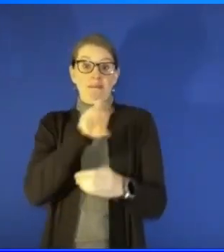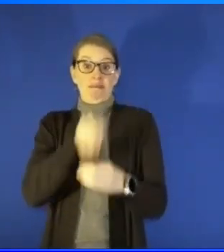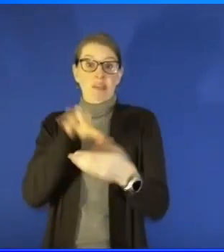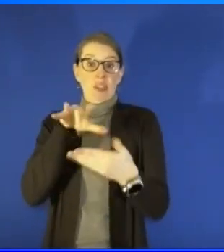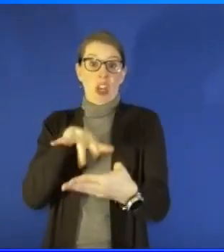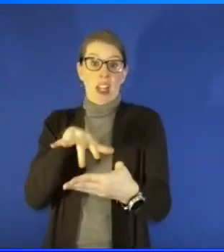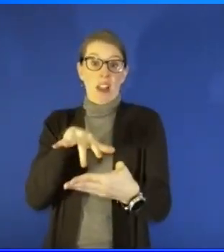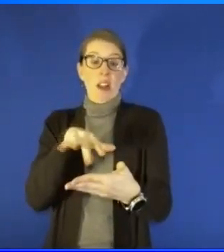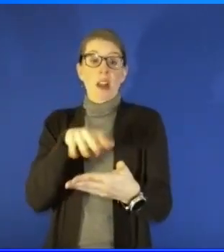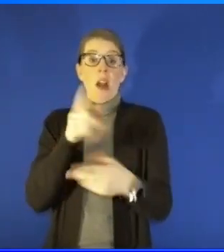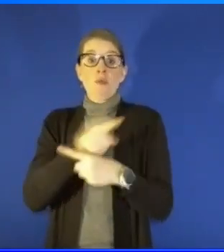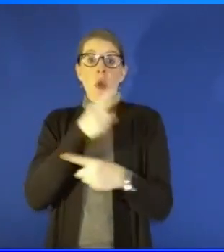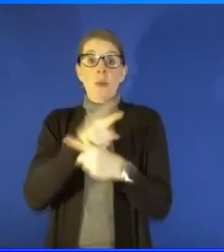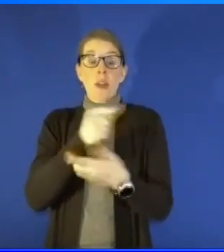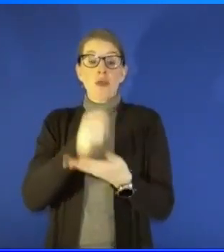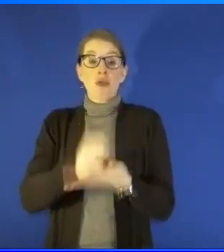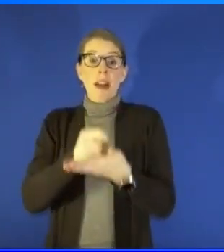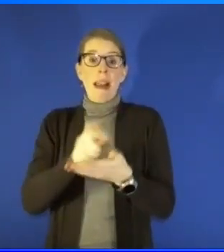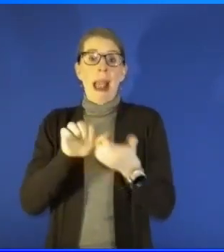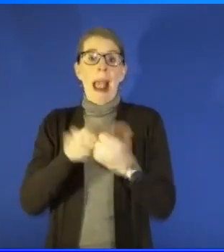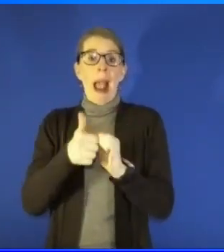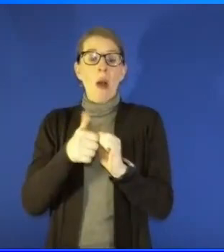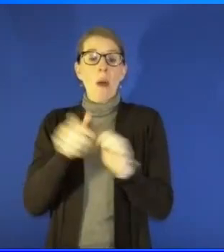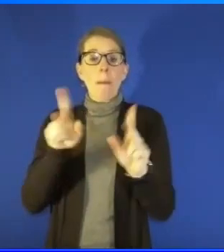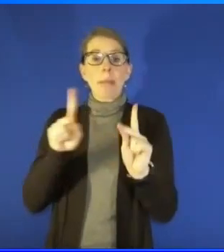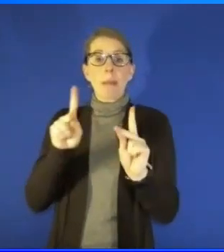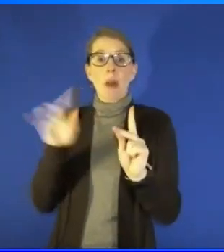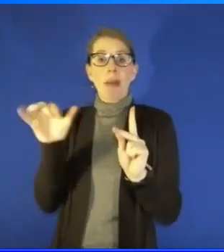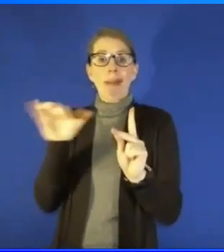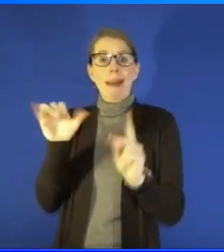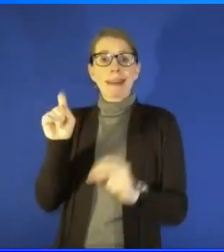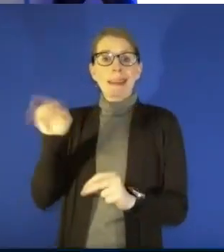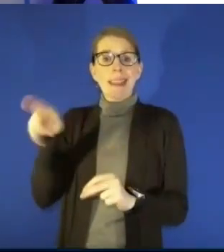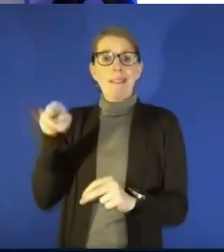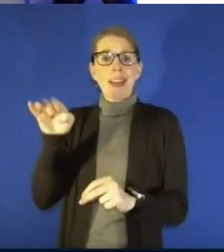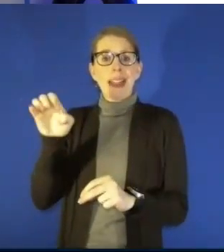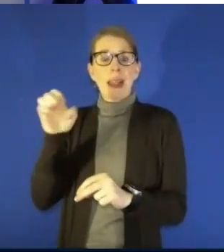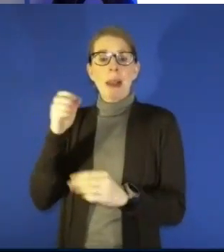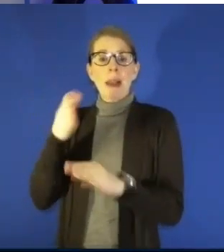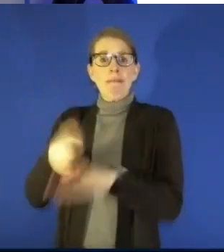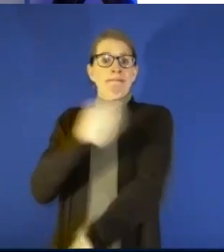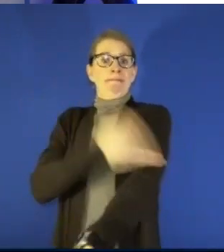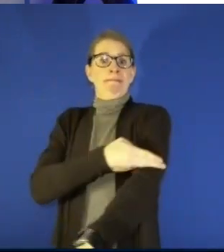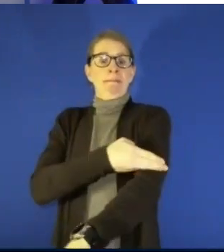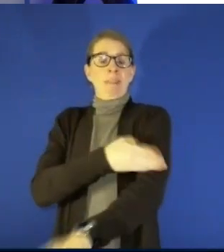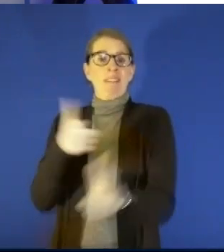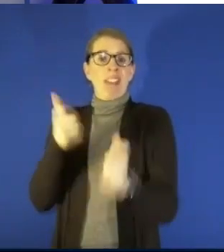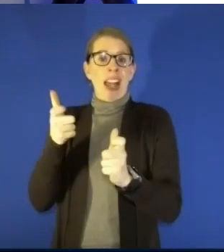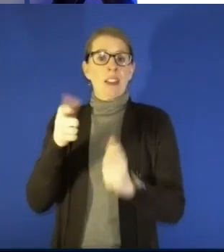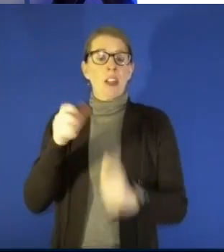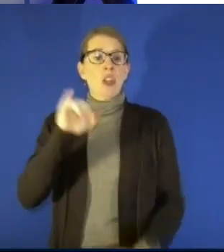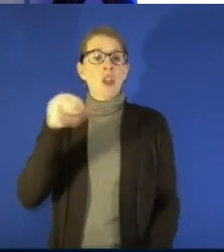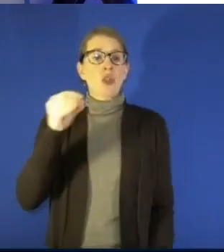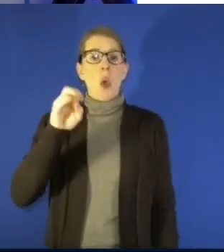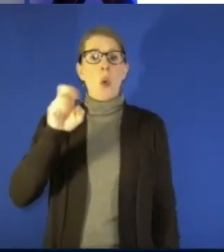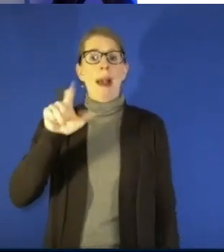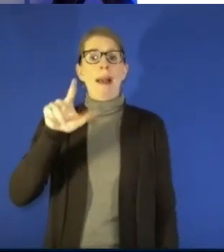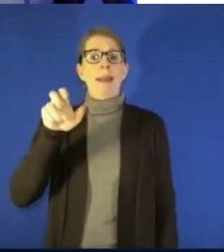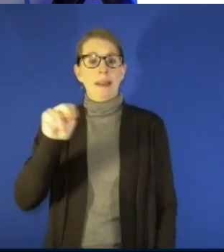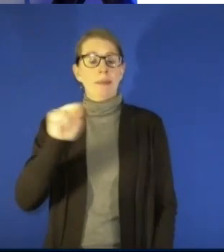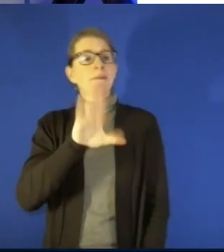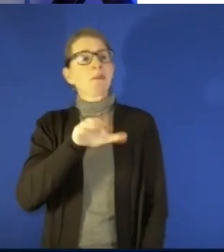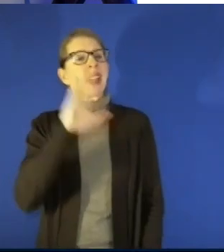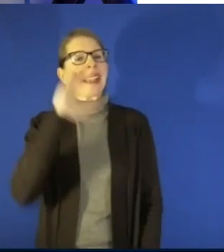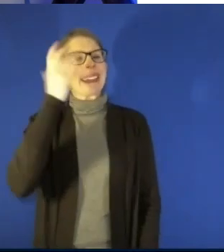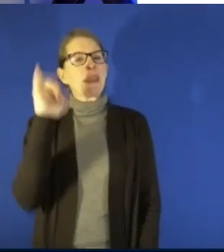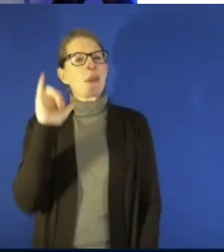appropriate treatment, how can we get people like Stephanie better quicker. All right, Joe Ellen, help her with this one. Dr. Castro, it seems like the number